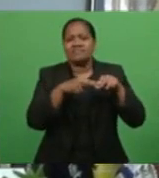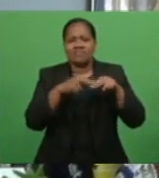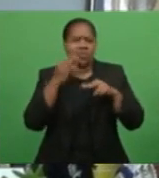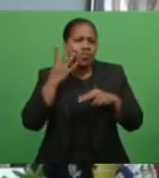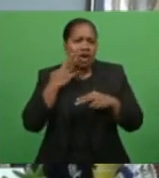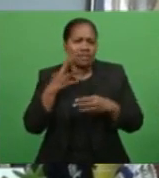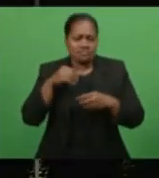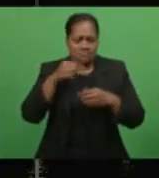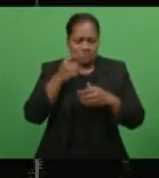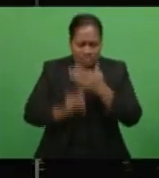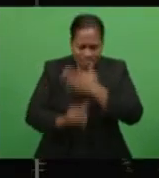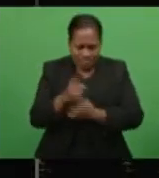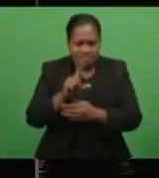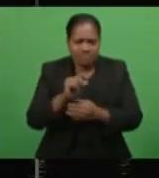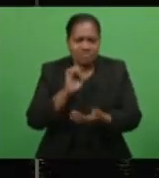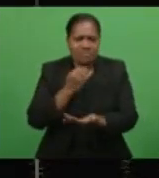fundraising.